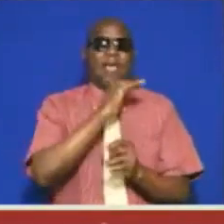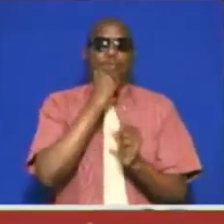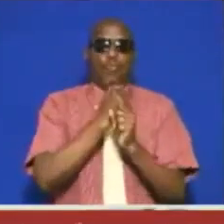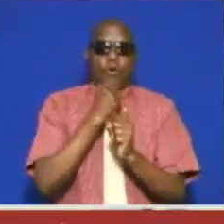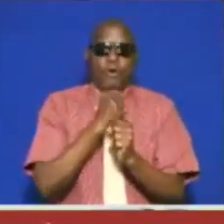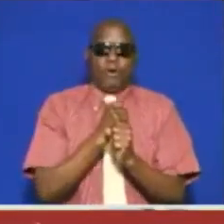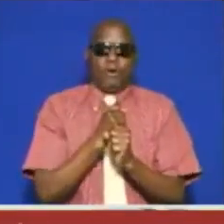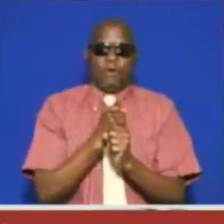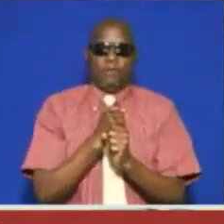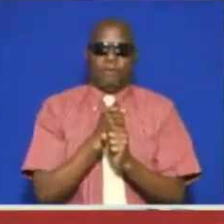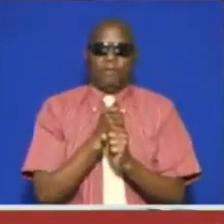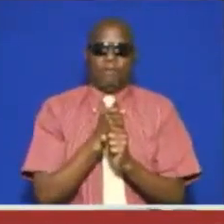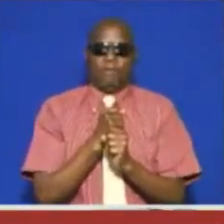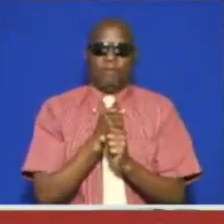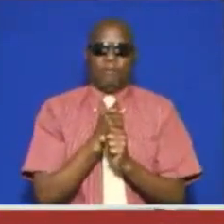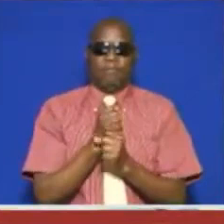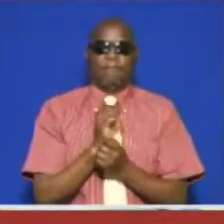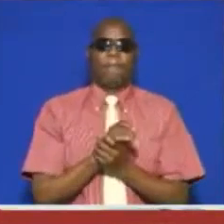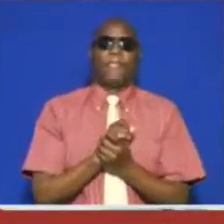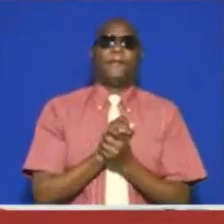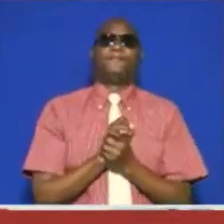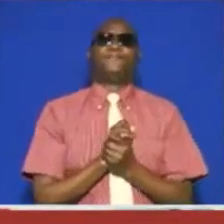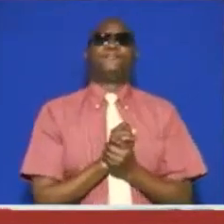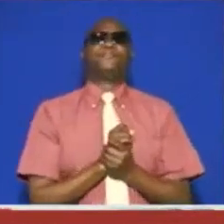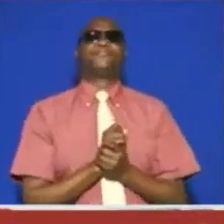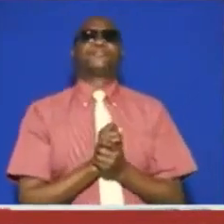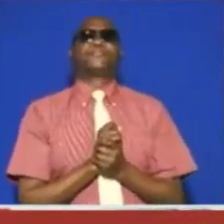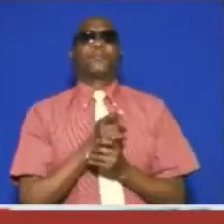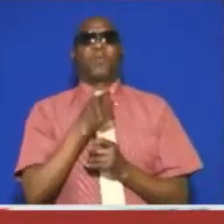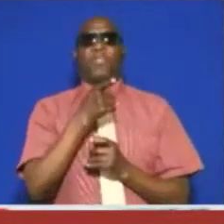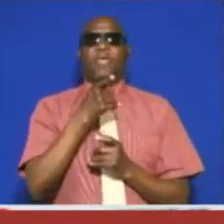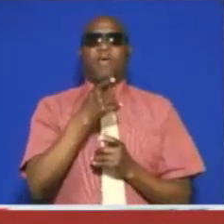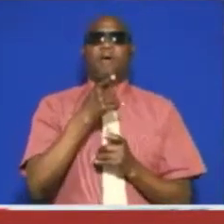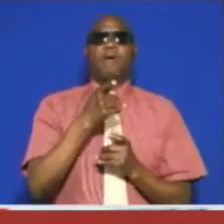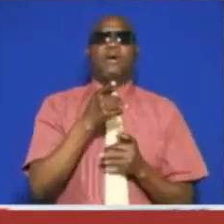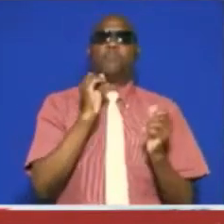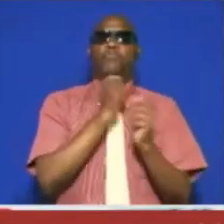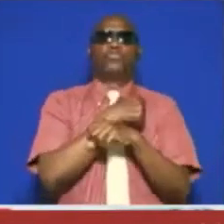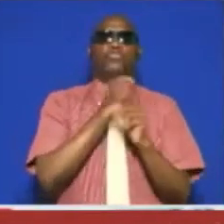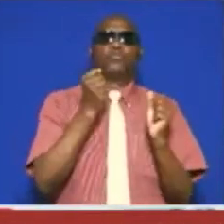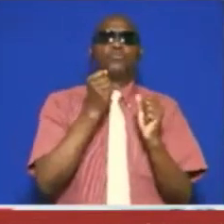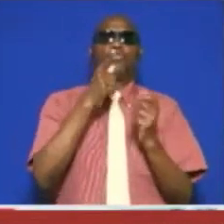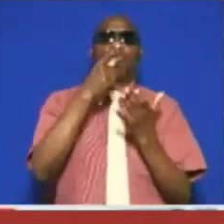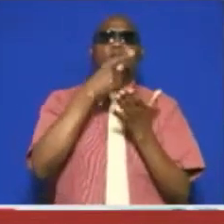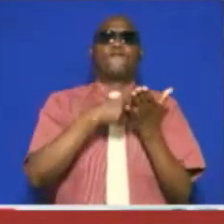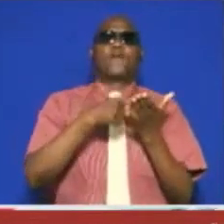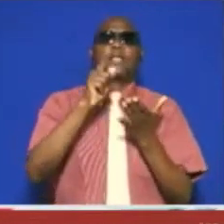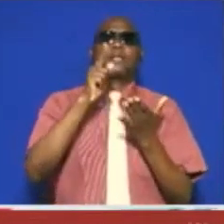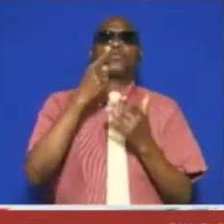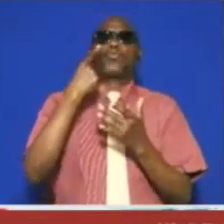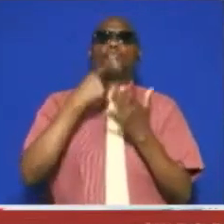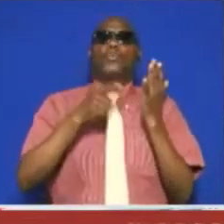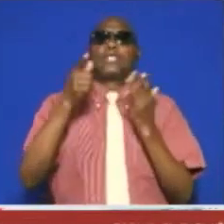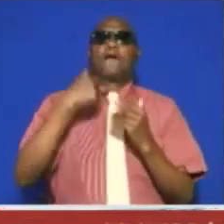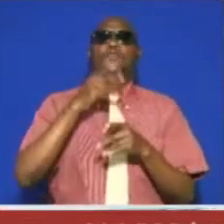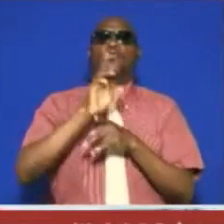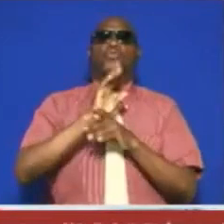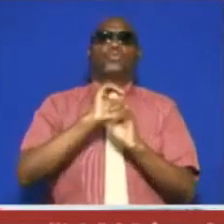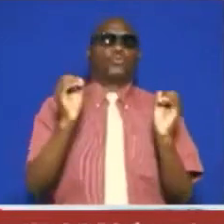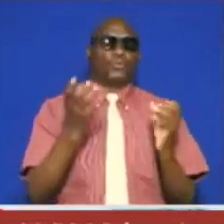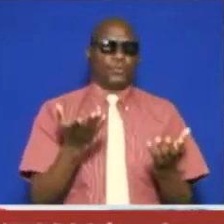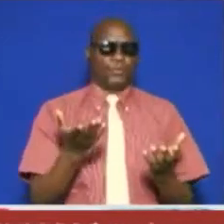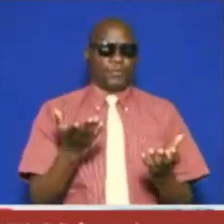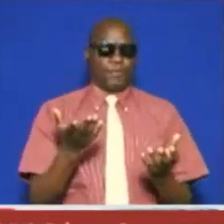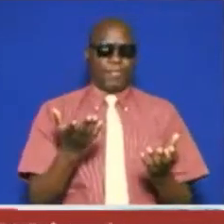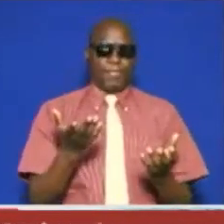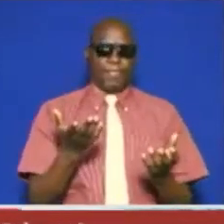intended use. There's no way you can go and validate what you are not using.